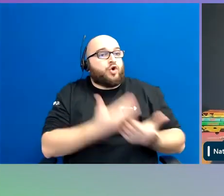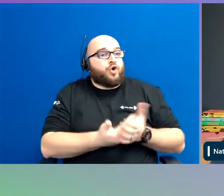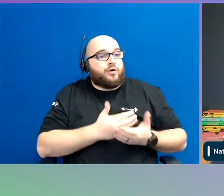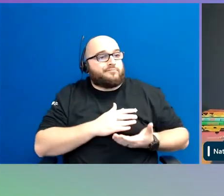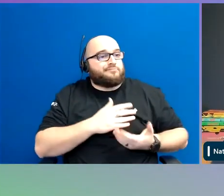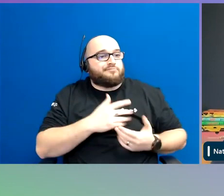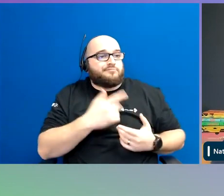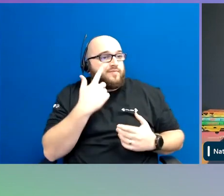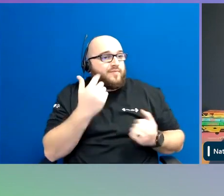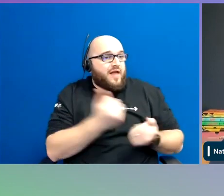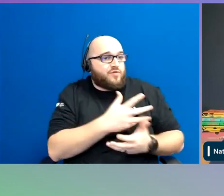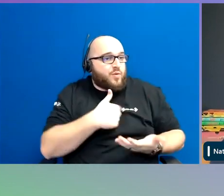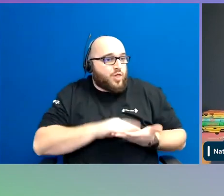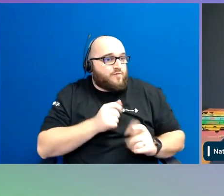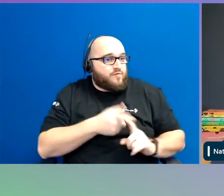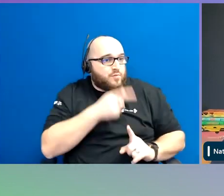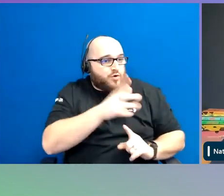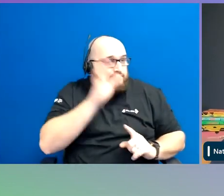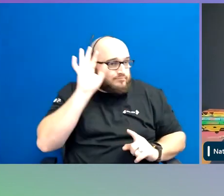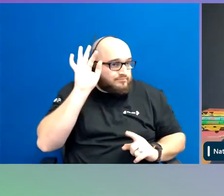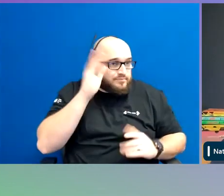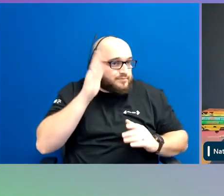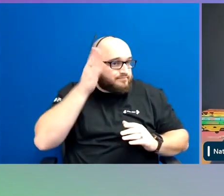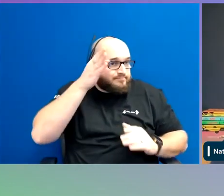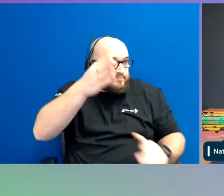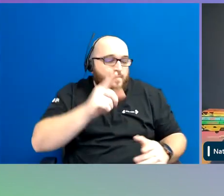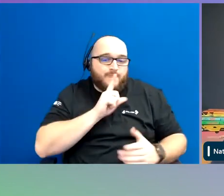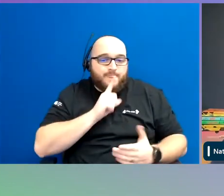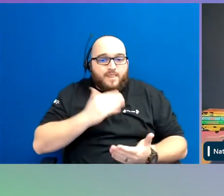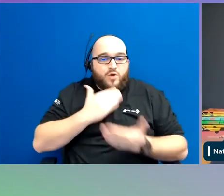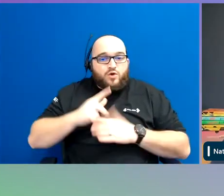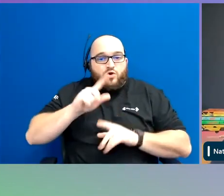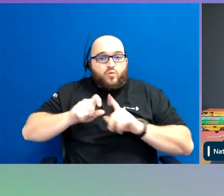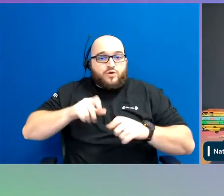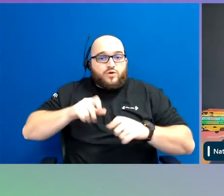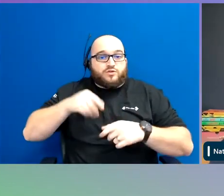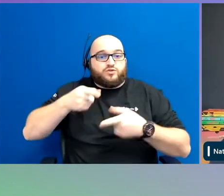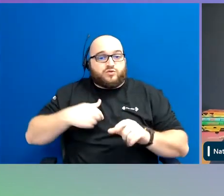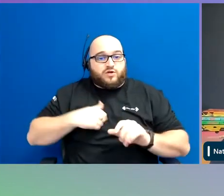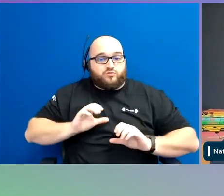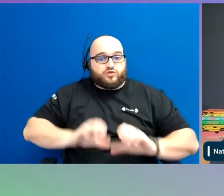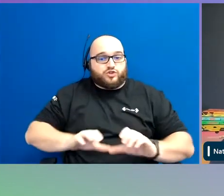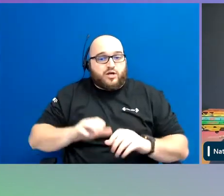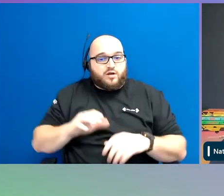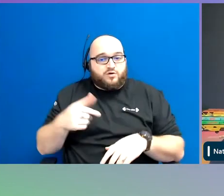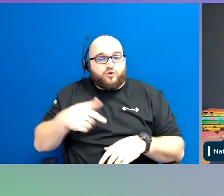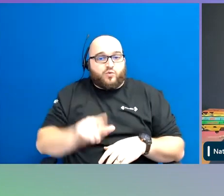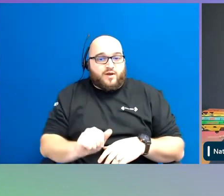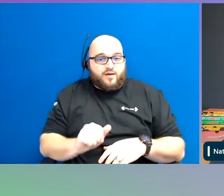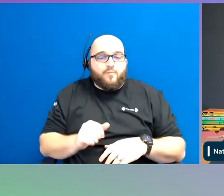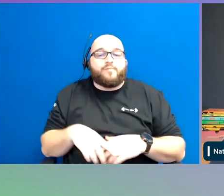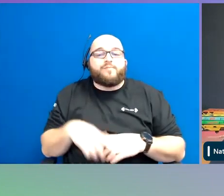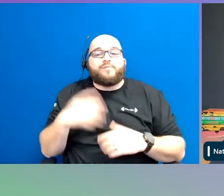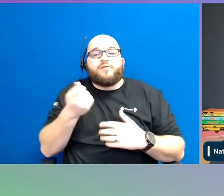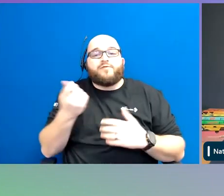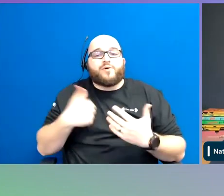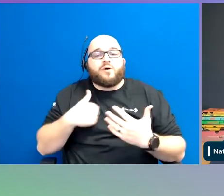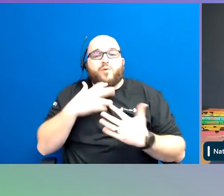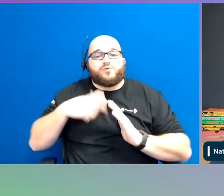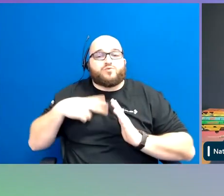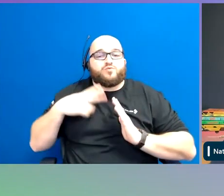awesome. Really good questions as well in the chat. Thank you everyone for getting involved. Couple of things in the chat I just wanted to read